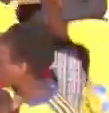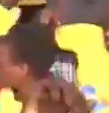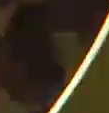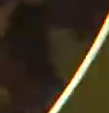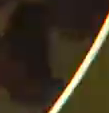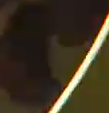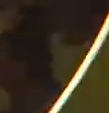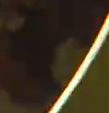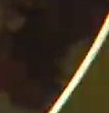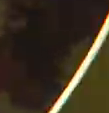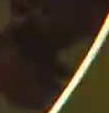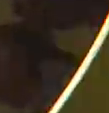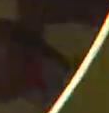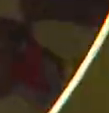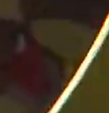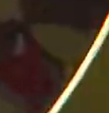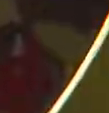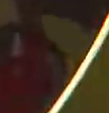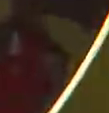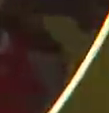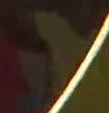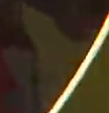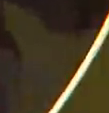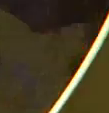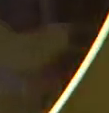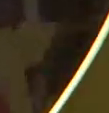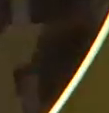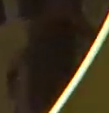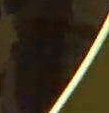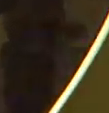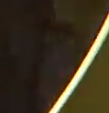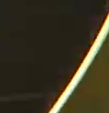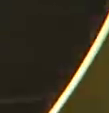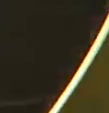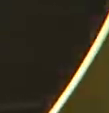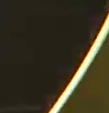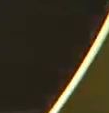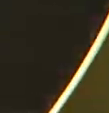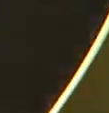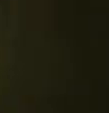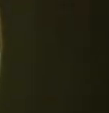In sports, KCCA FC to expand Philip Omondi Stadium.